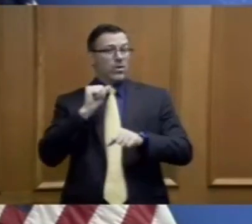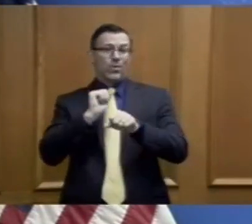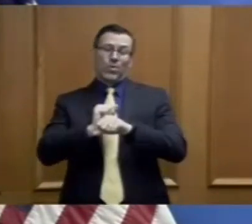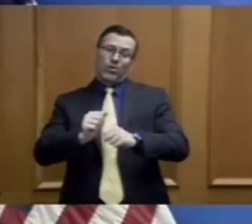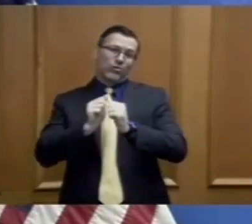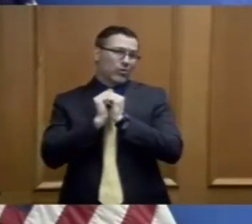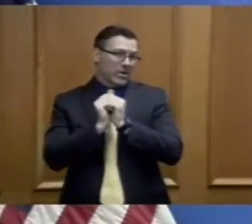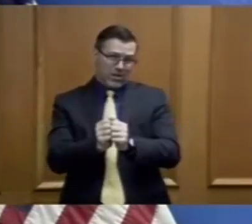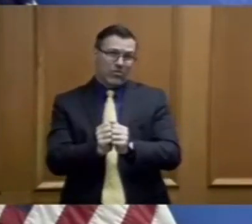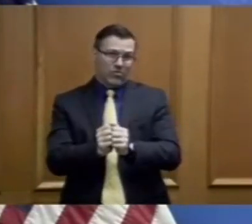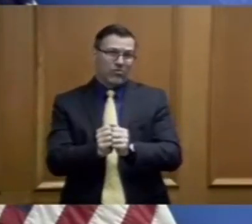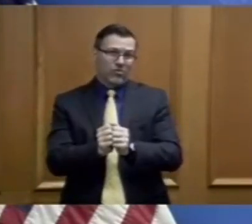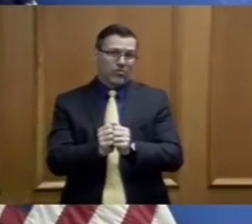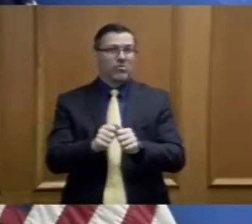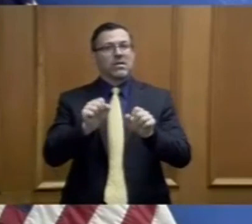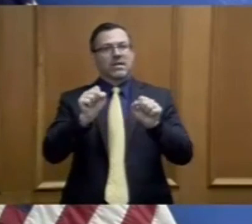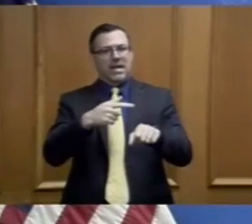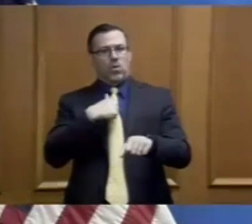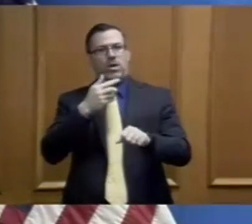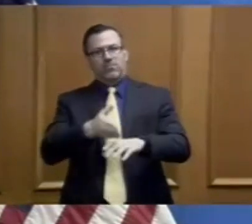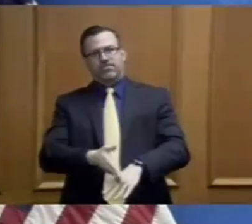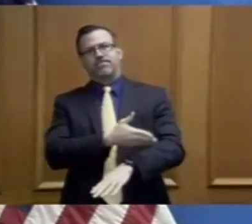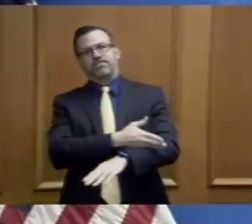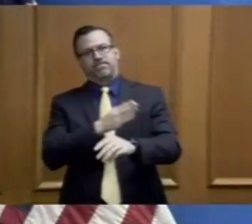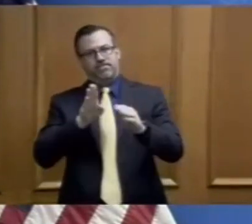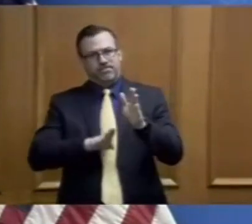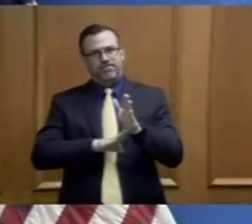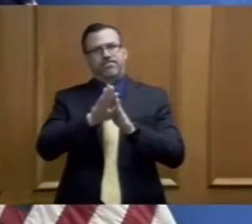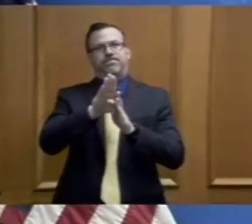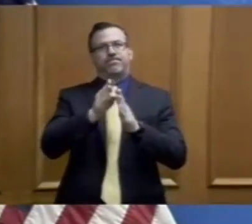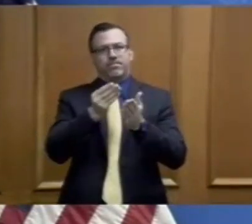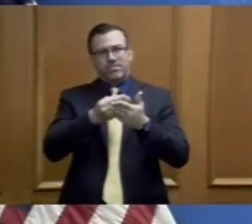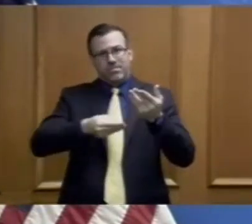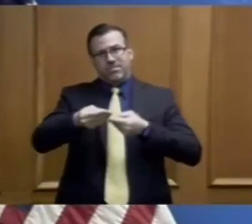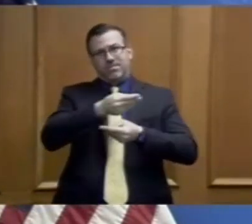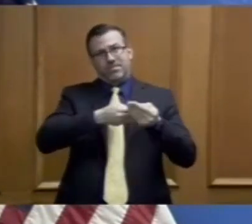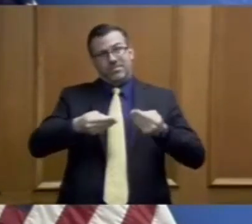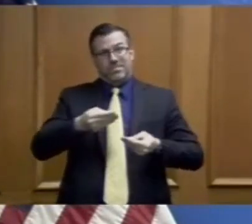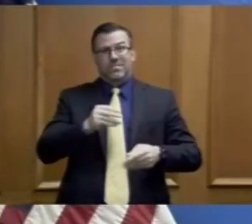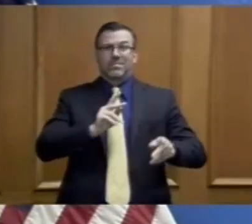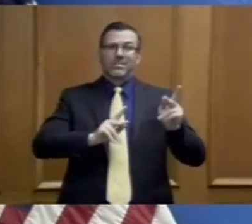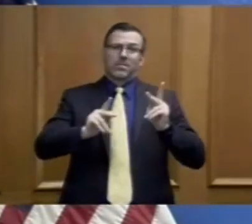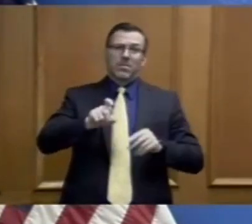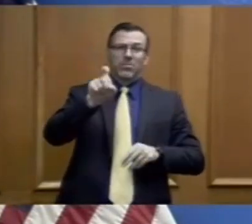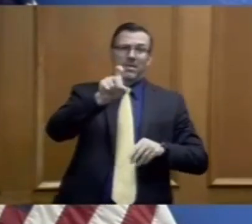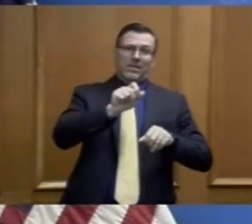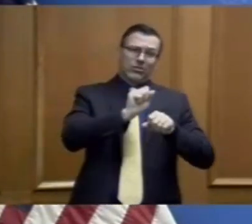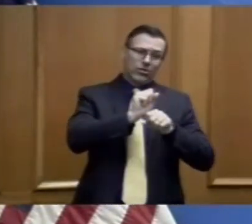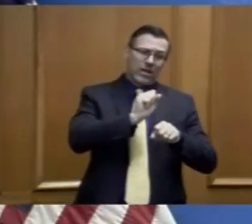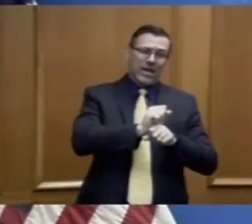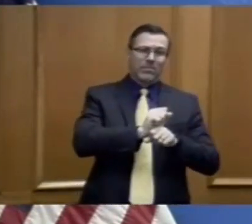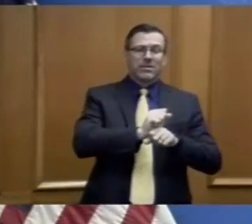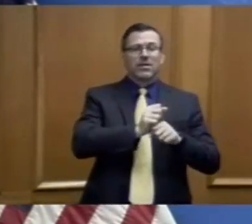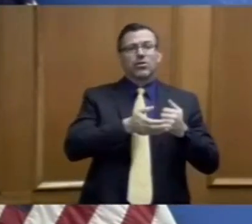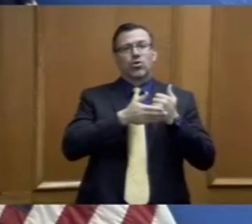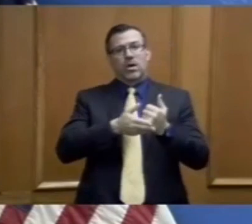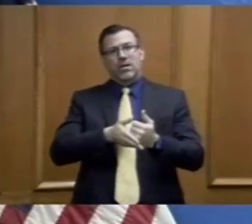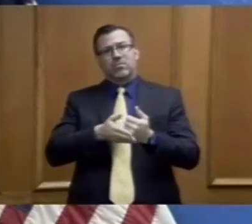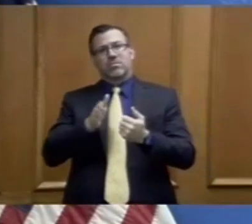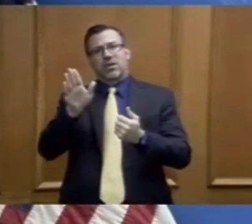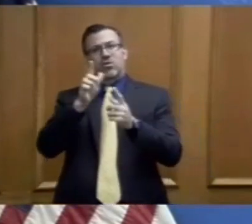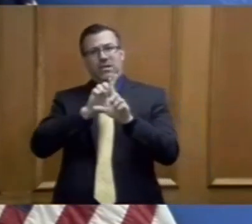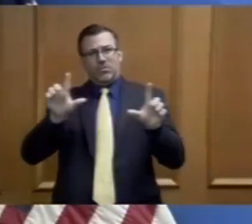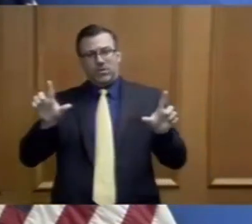our economy, a vital component of our lives, our security, our liberty, and successfully